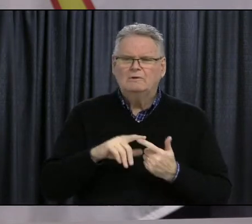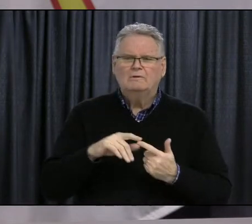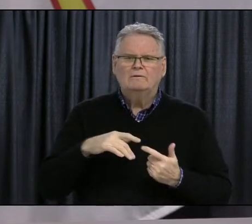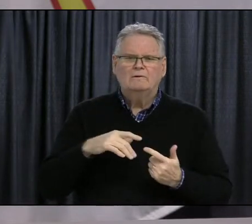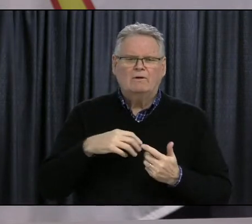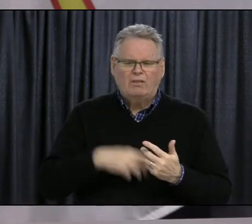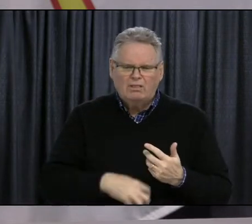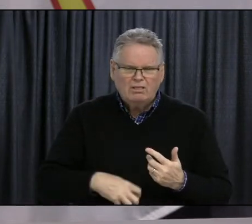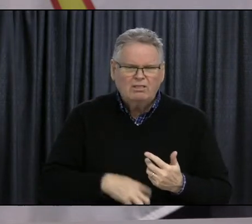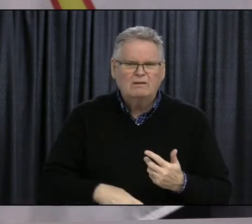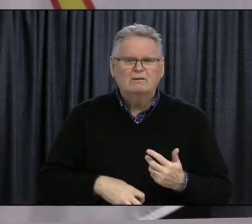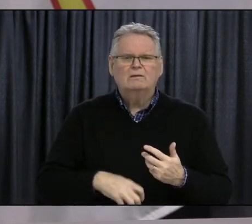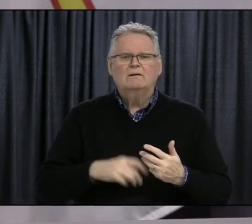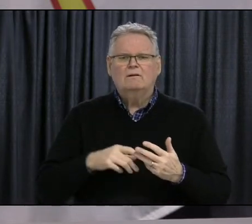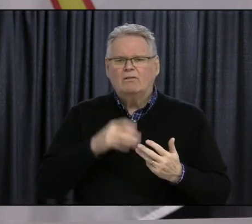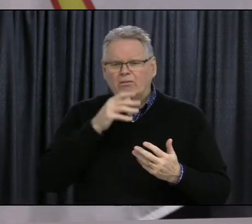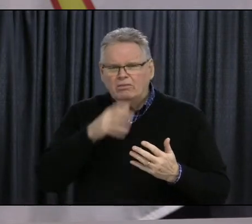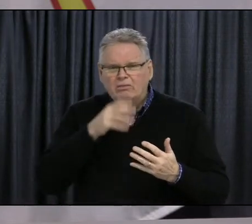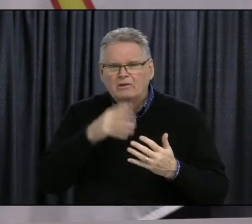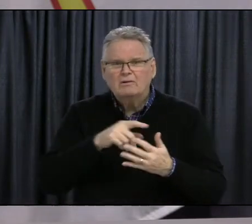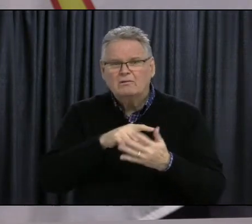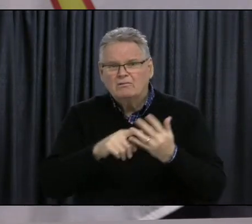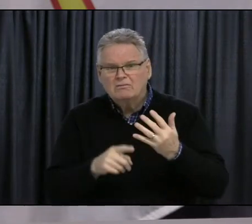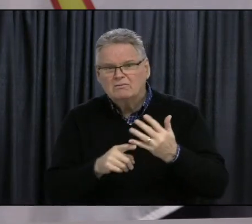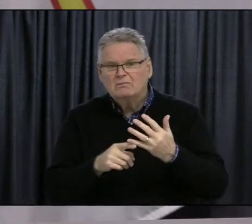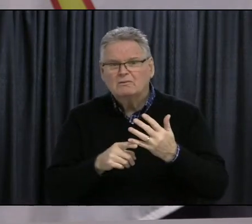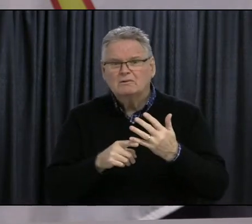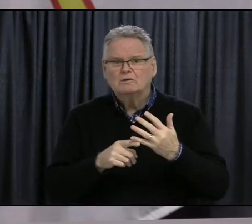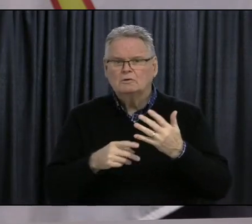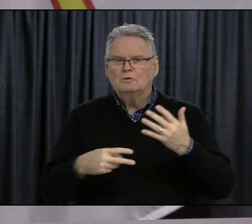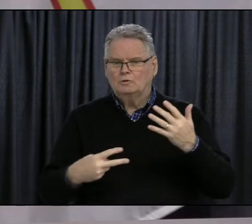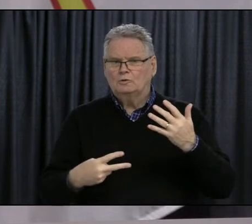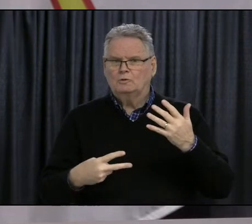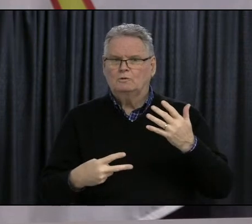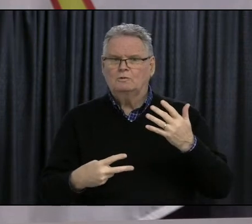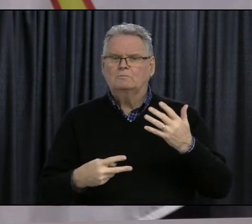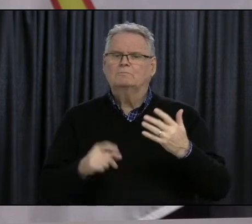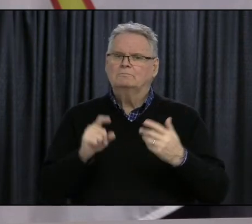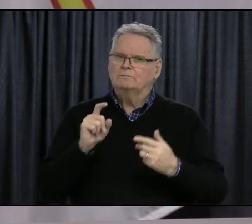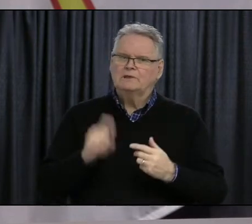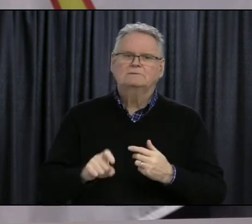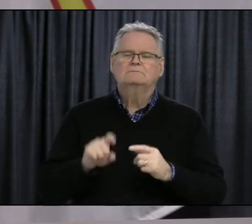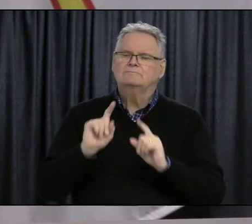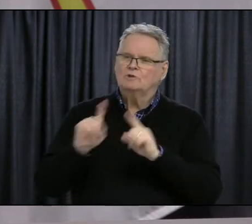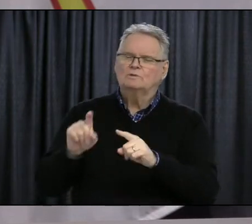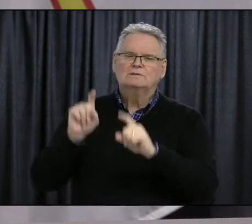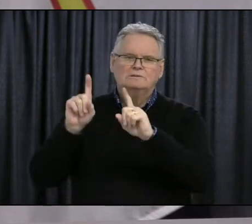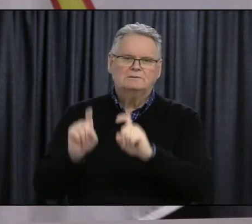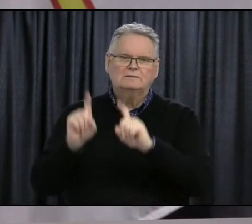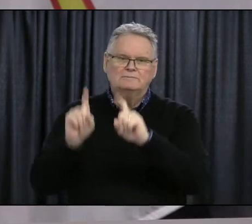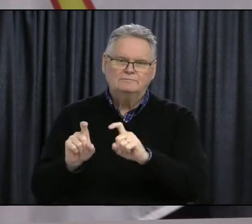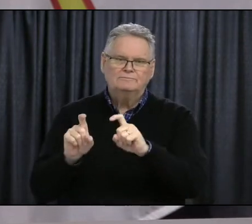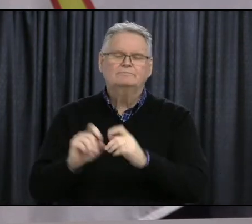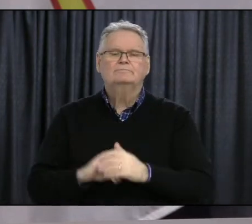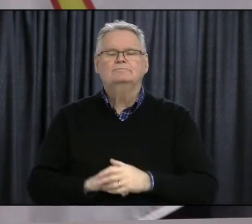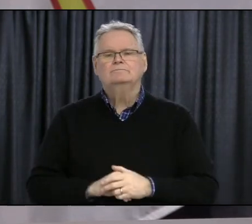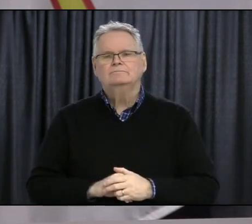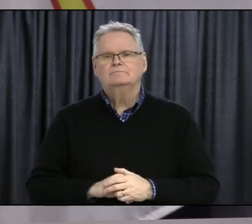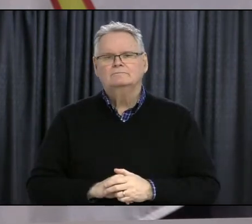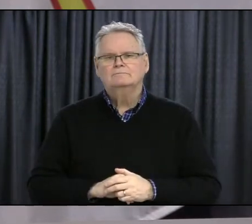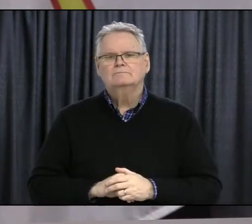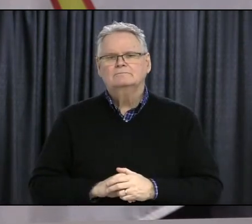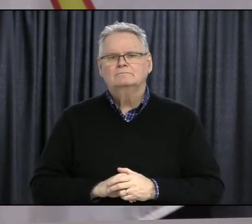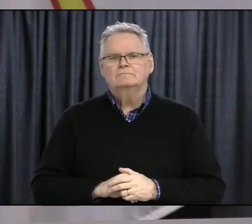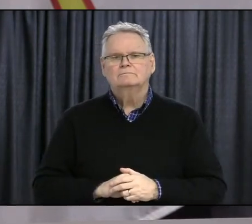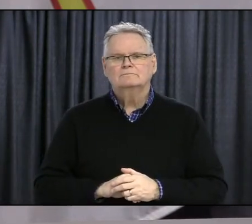nausea, vomiting, diarrhea, those sorts of things. Those symptoms are all on our website, but if you have any two of those, you